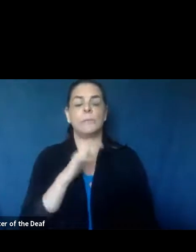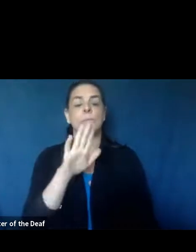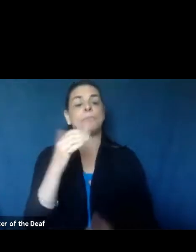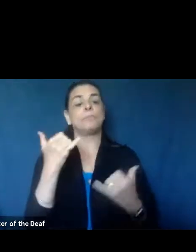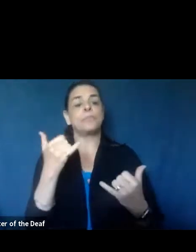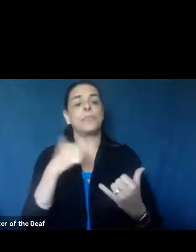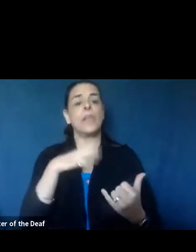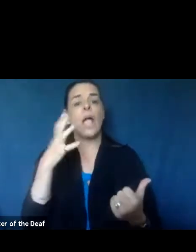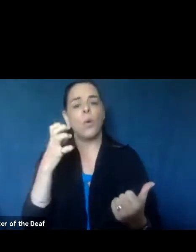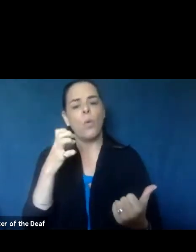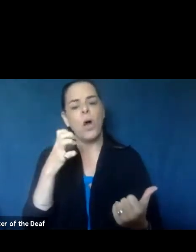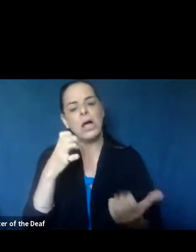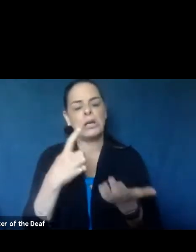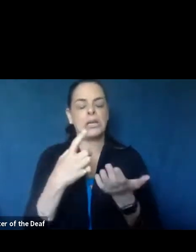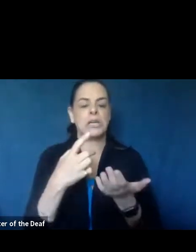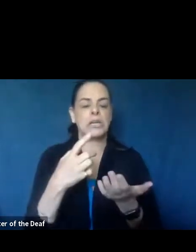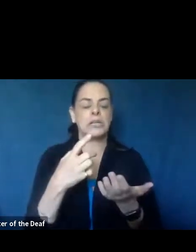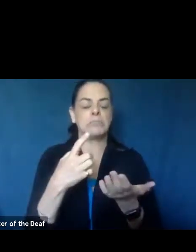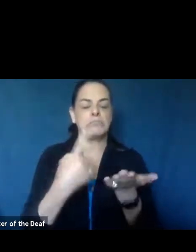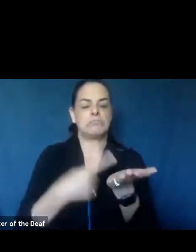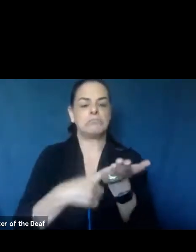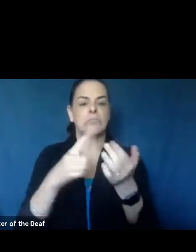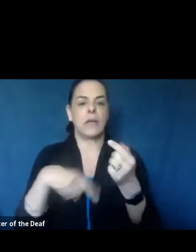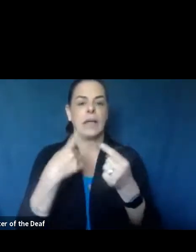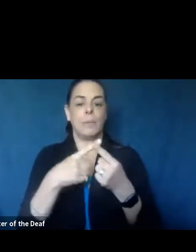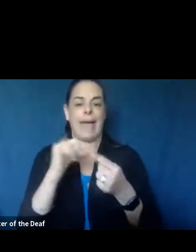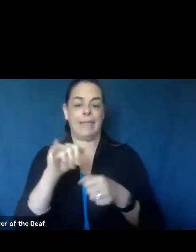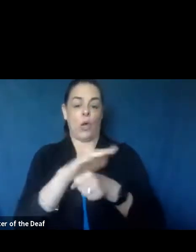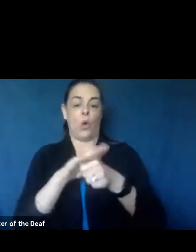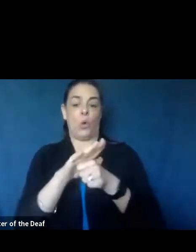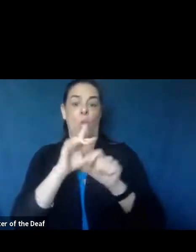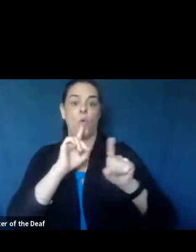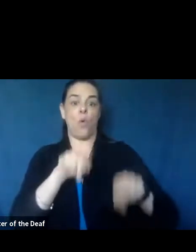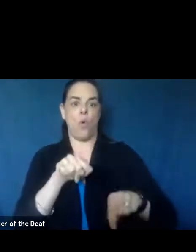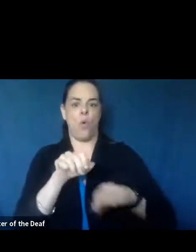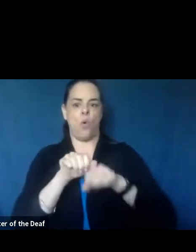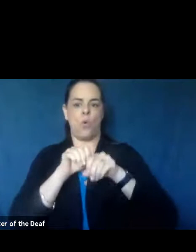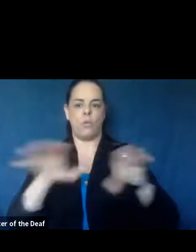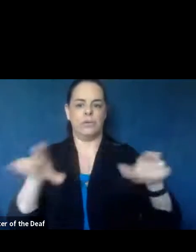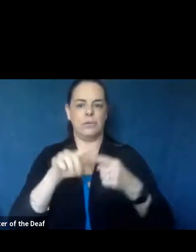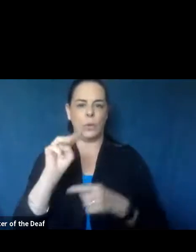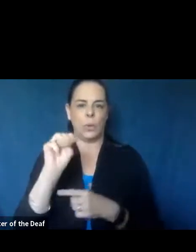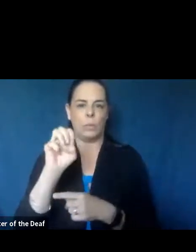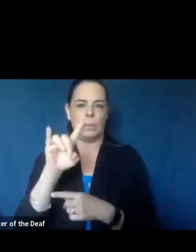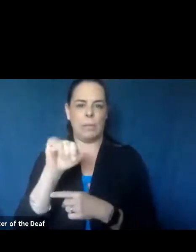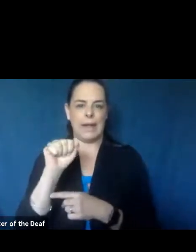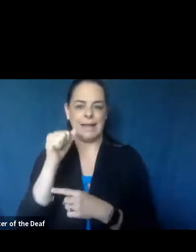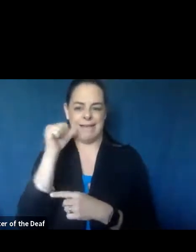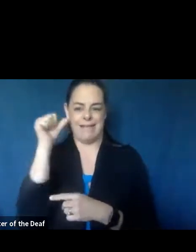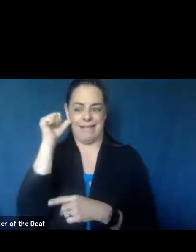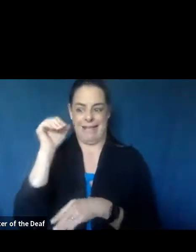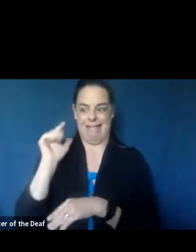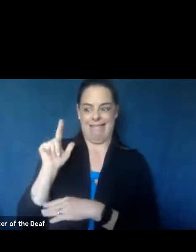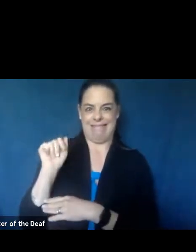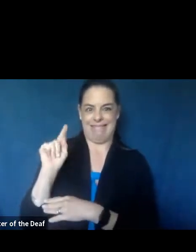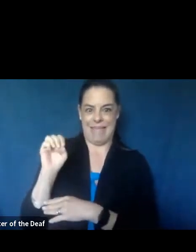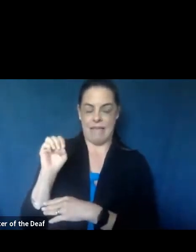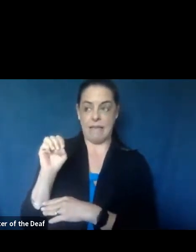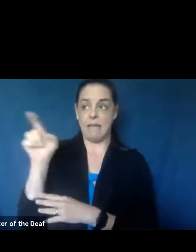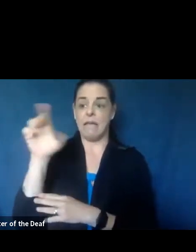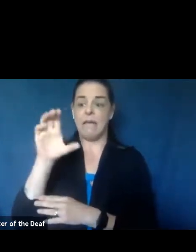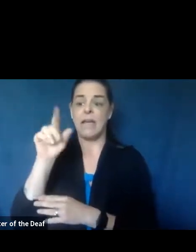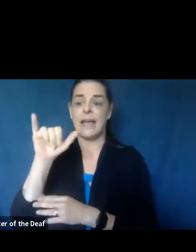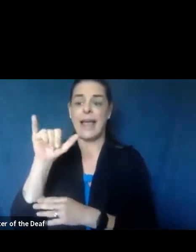local order that was sent out to the media late last night. We were made aware yesterday evening by the county's law